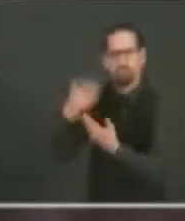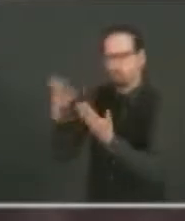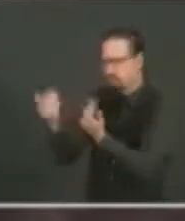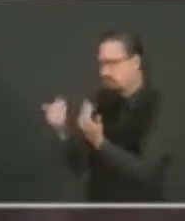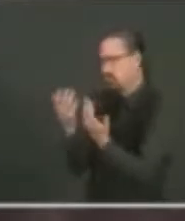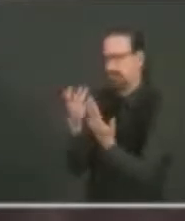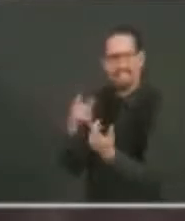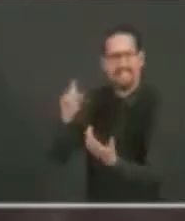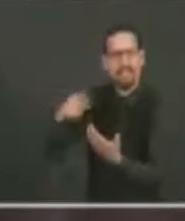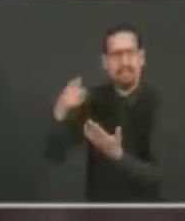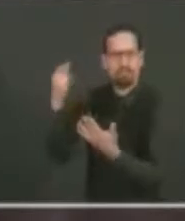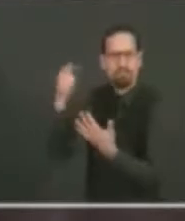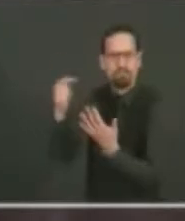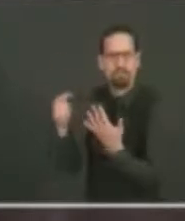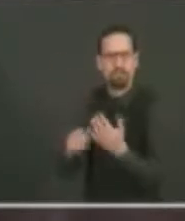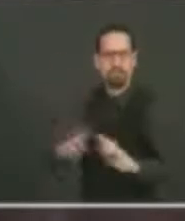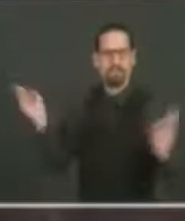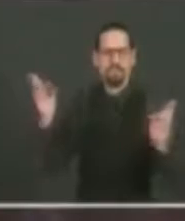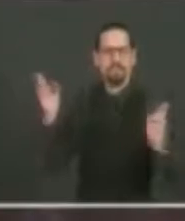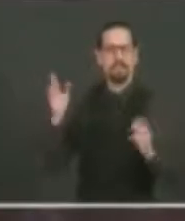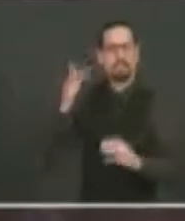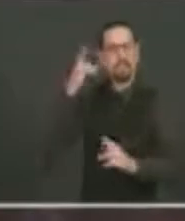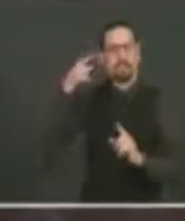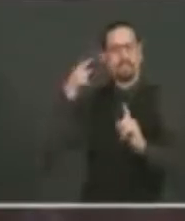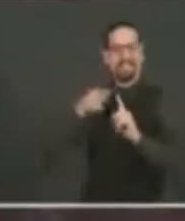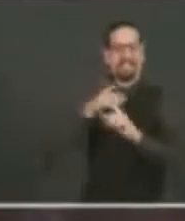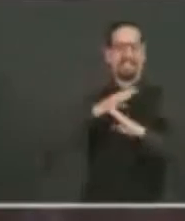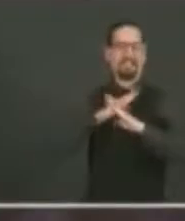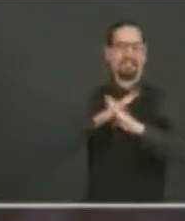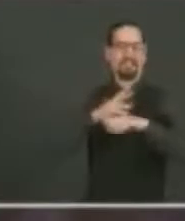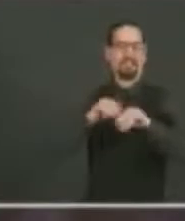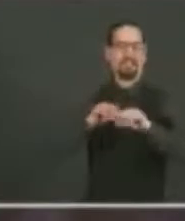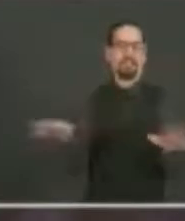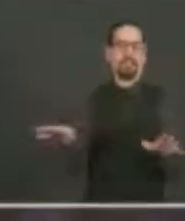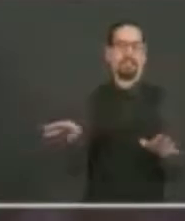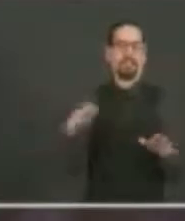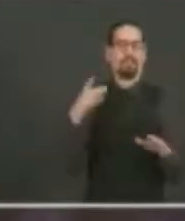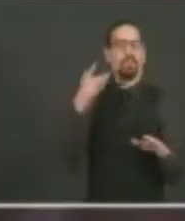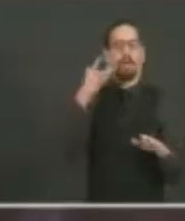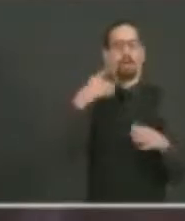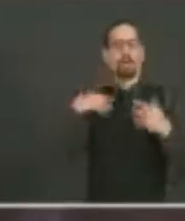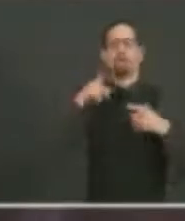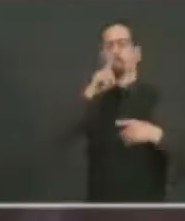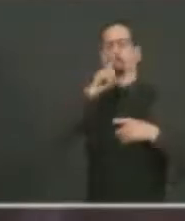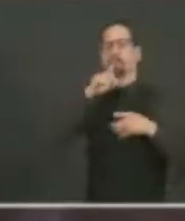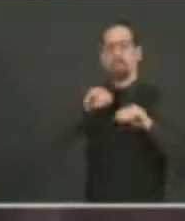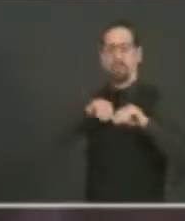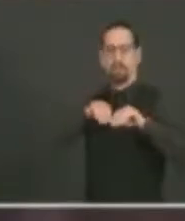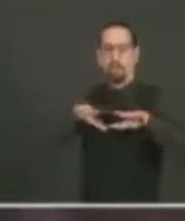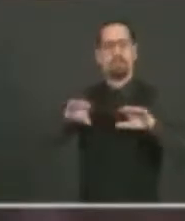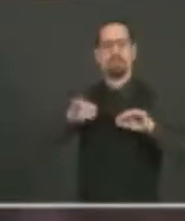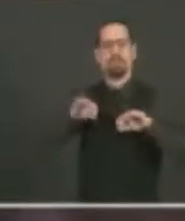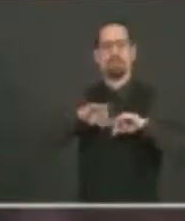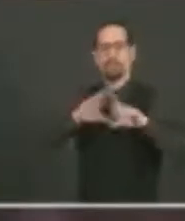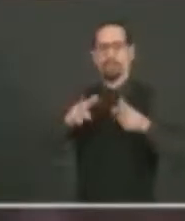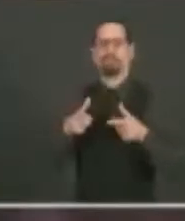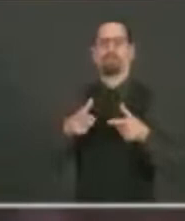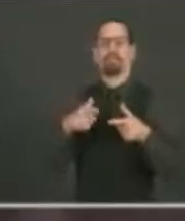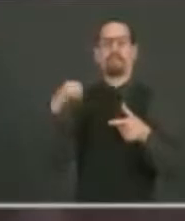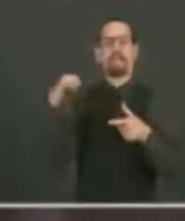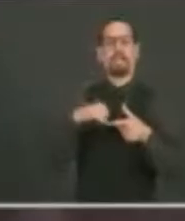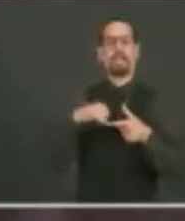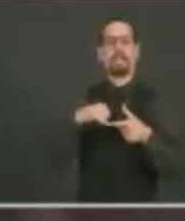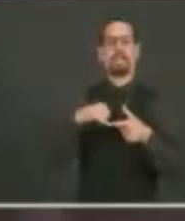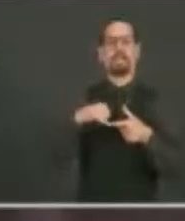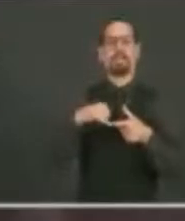is stopping secondary and tertiary transmission. When you have cases that are